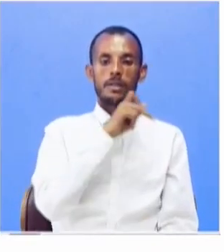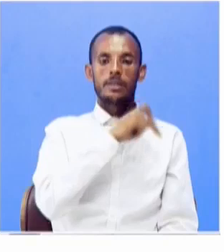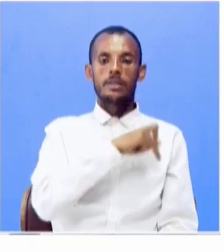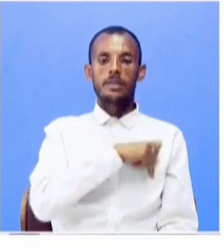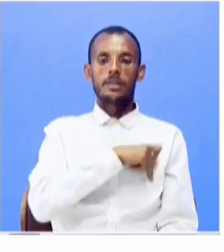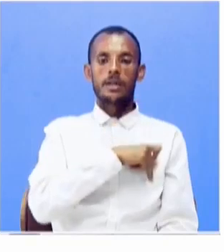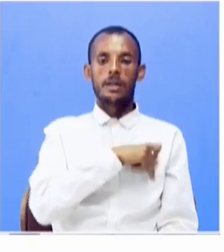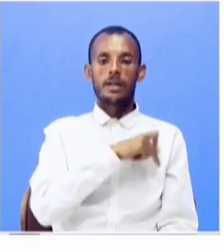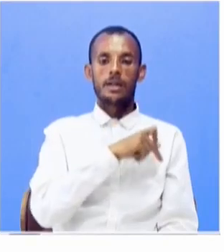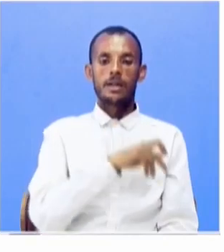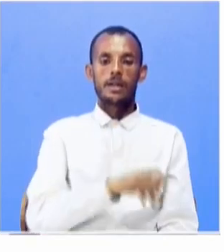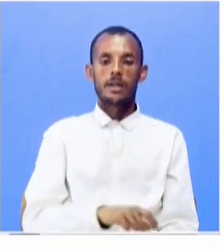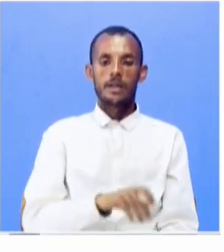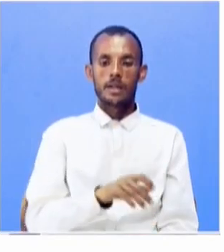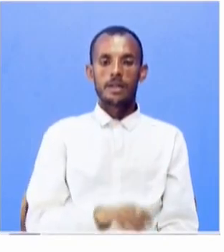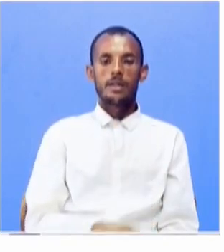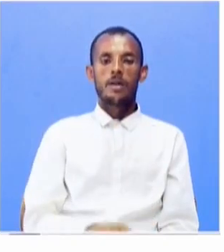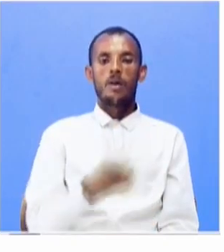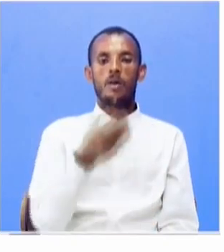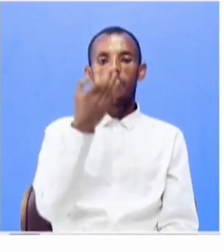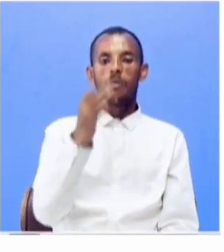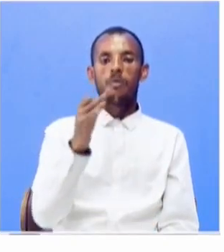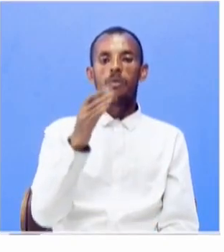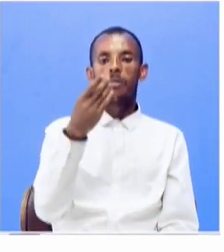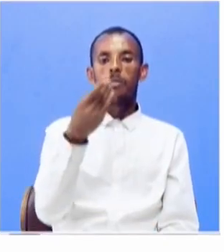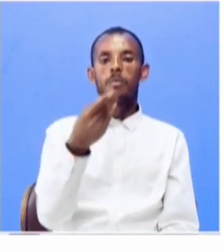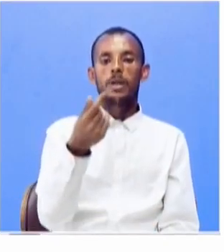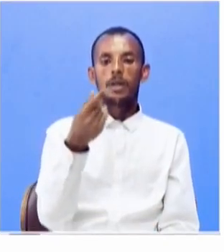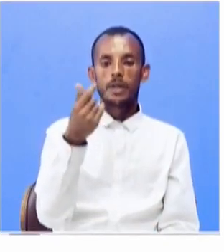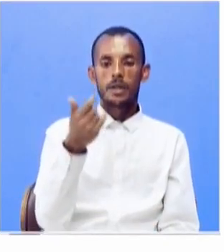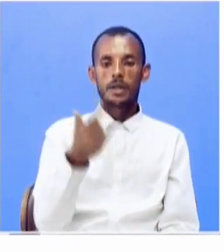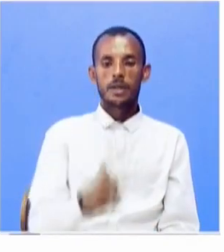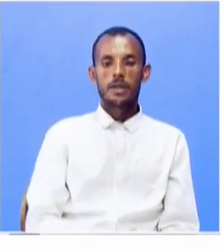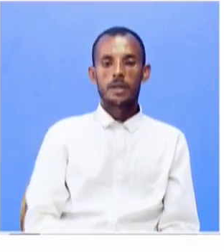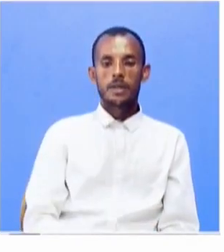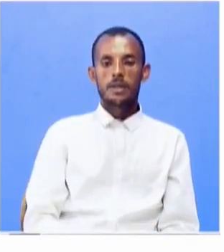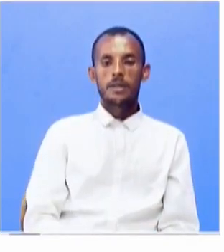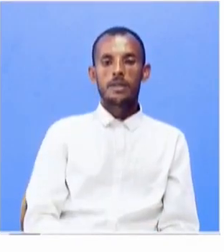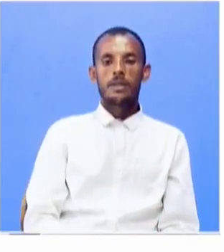salary of birr